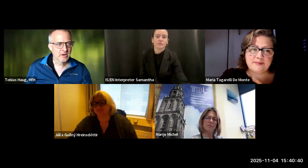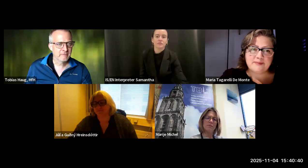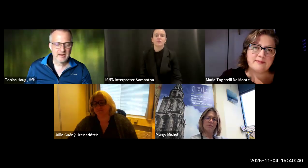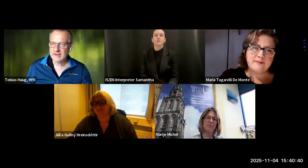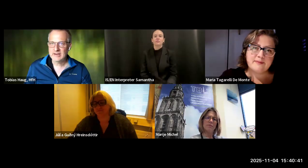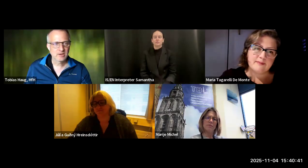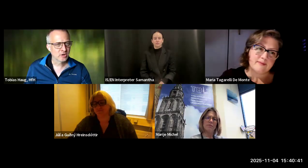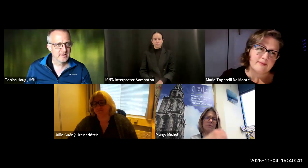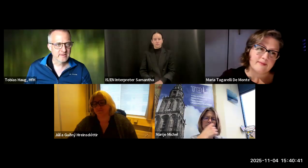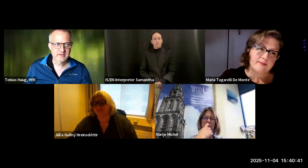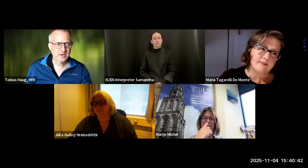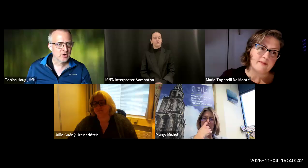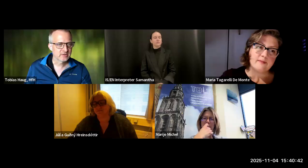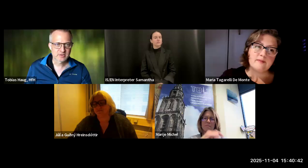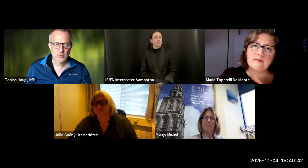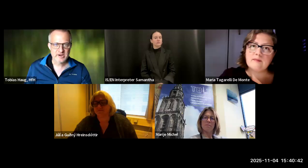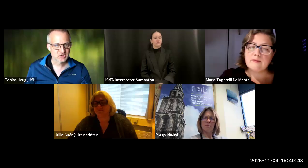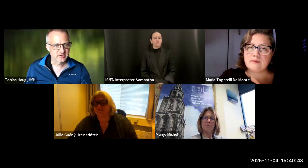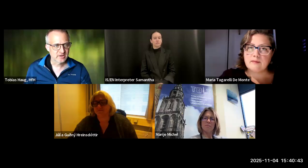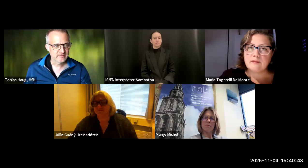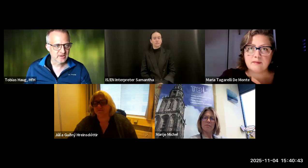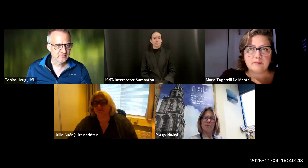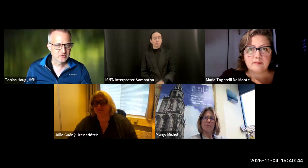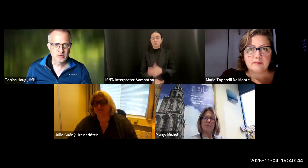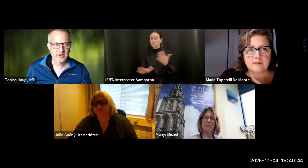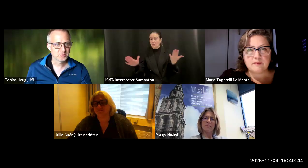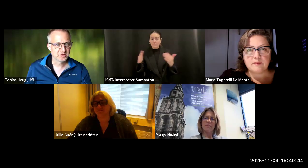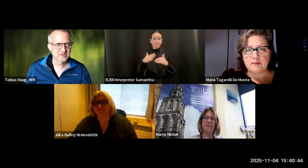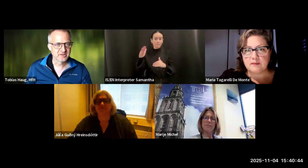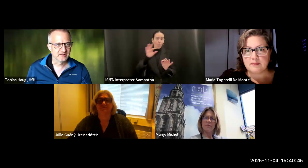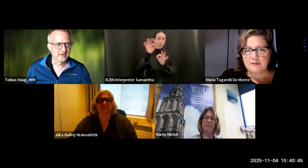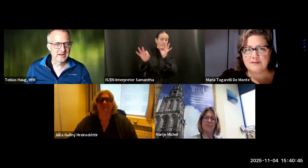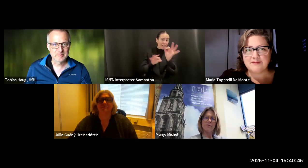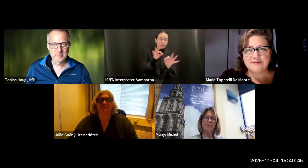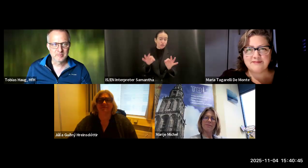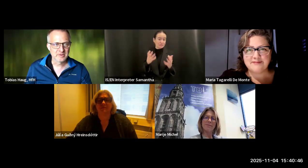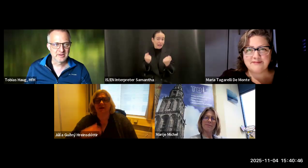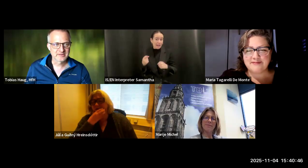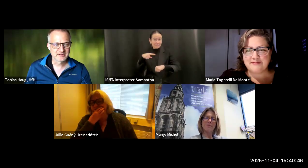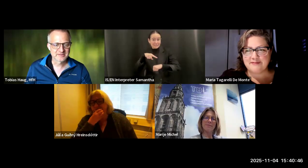So do you have any comments, thoughts, questions? Now we have two experts here.